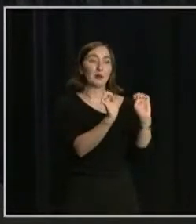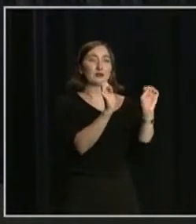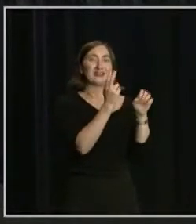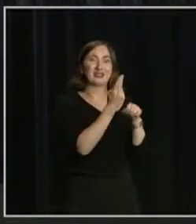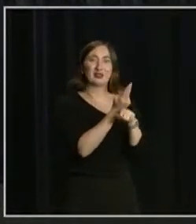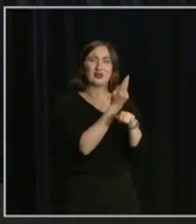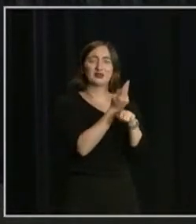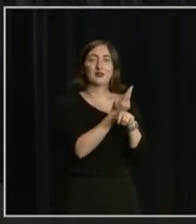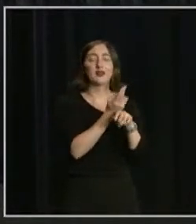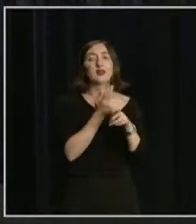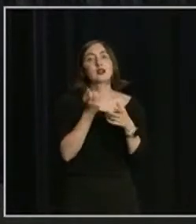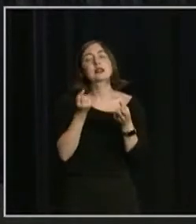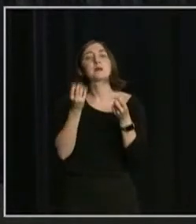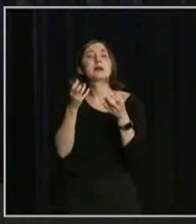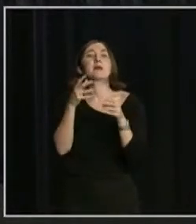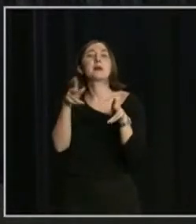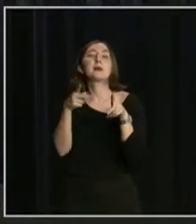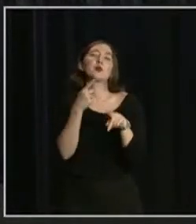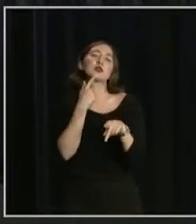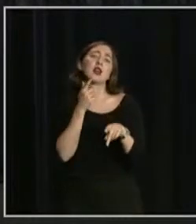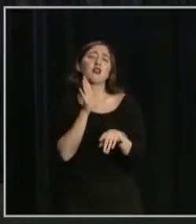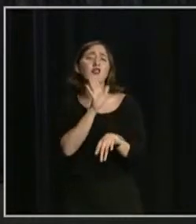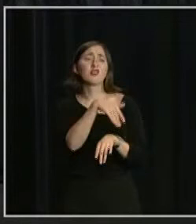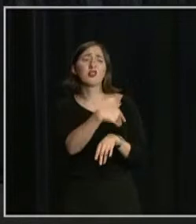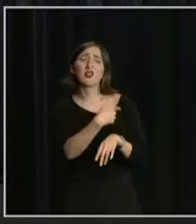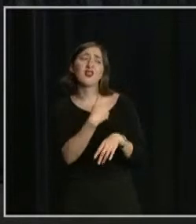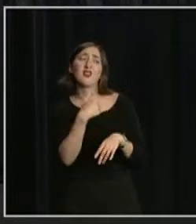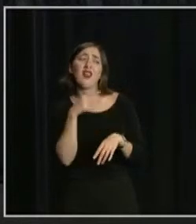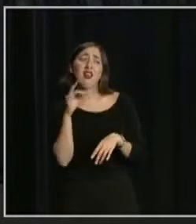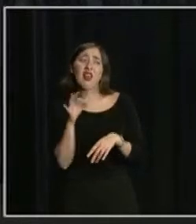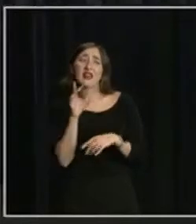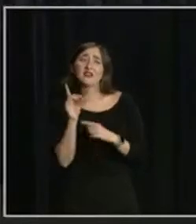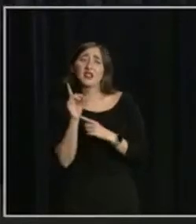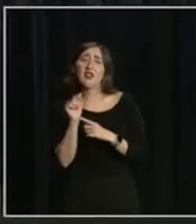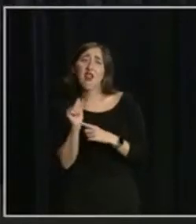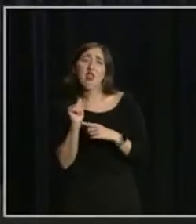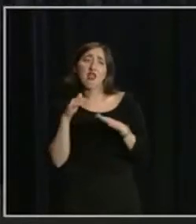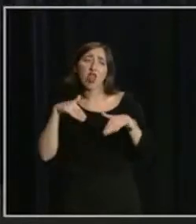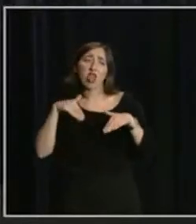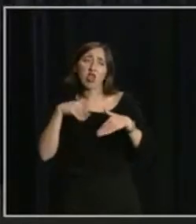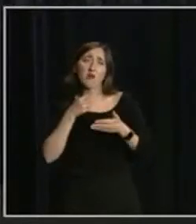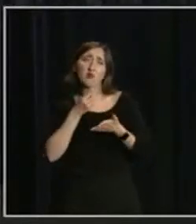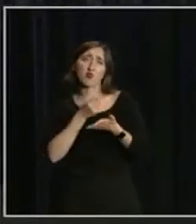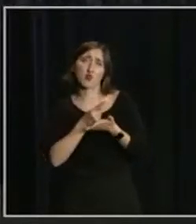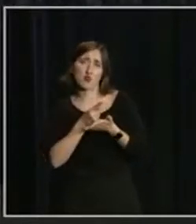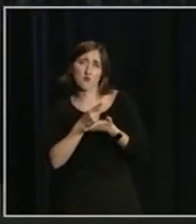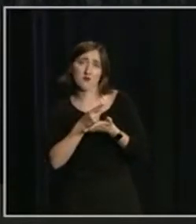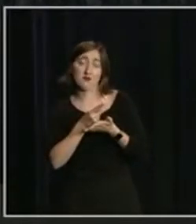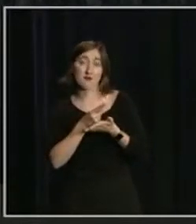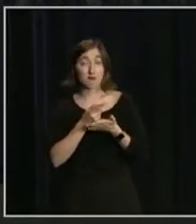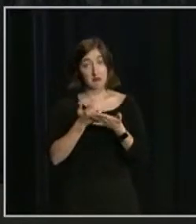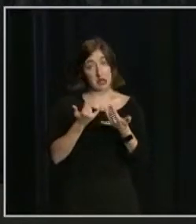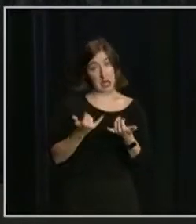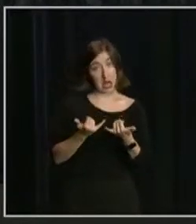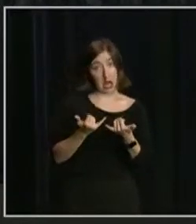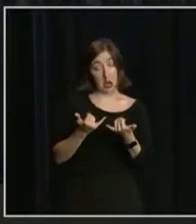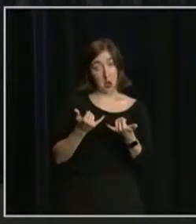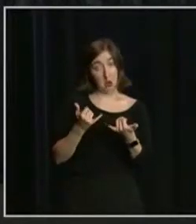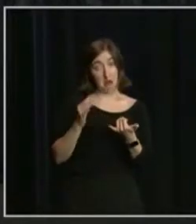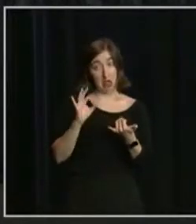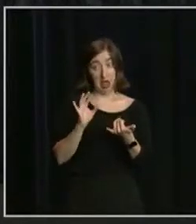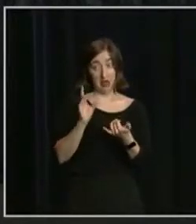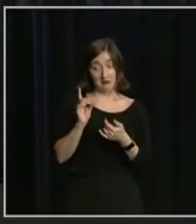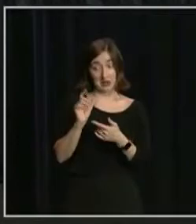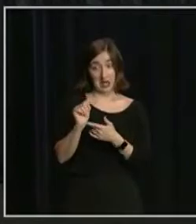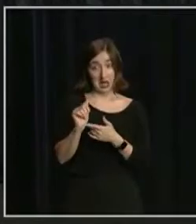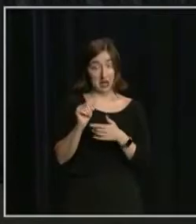that were holdouts saying they wanted the full FDA approval before they got the vaccine. Has there been any increase in that